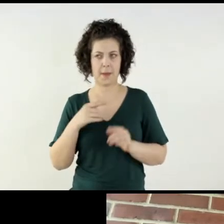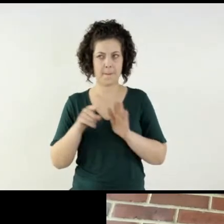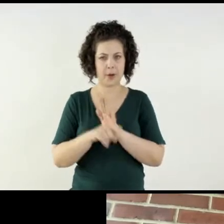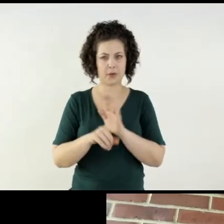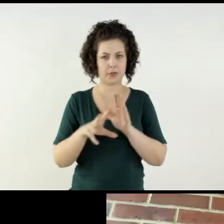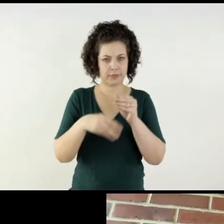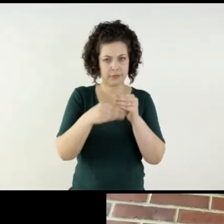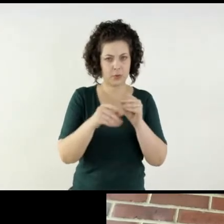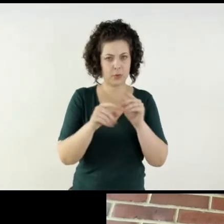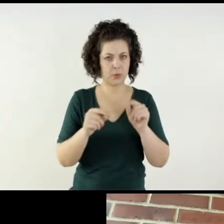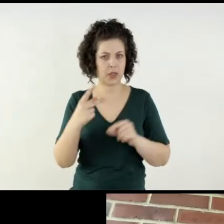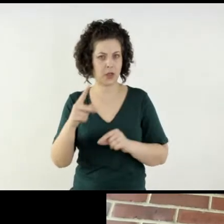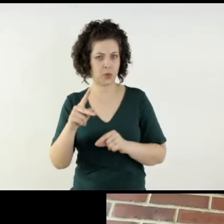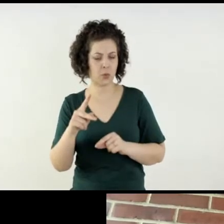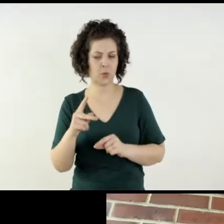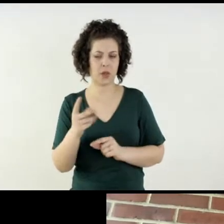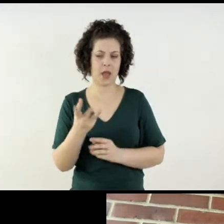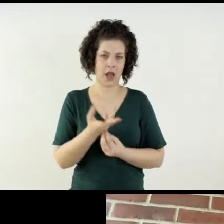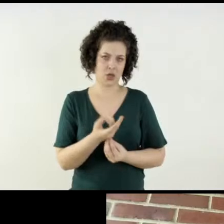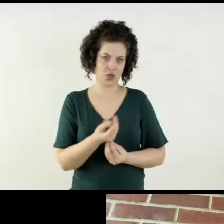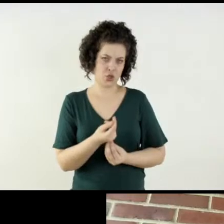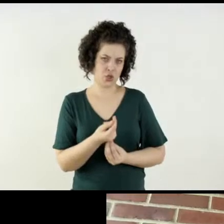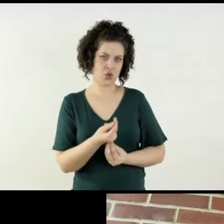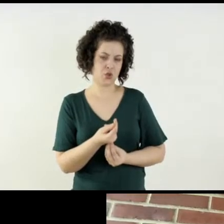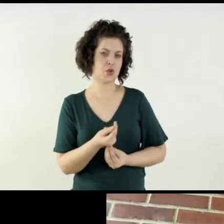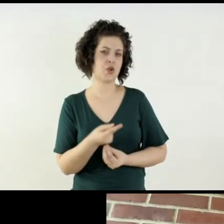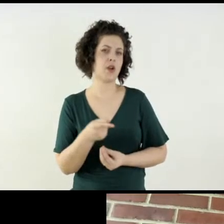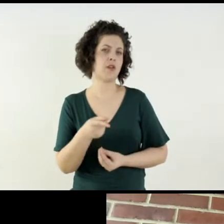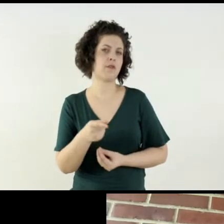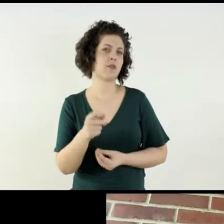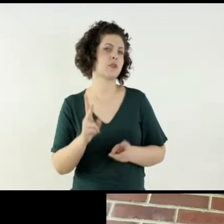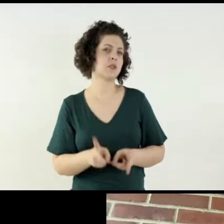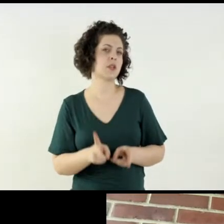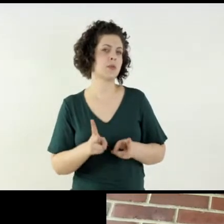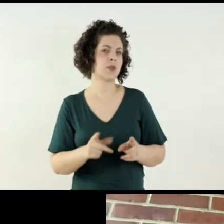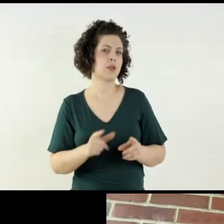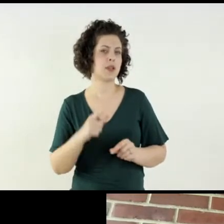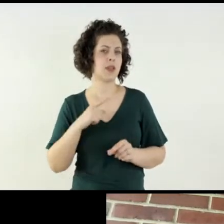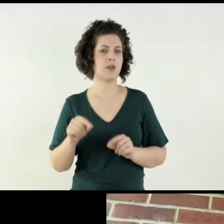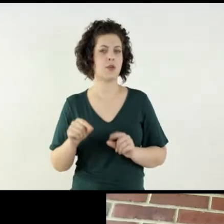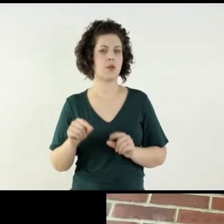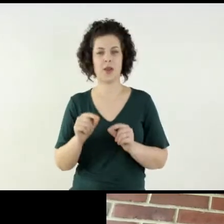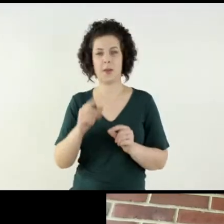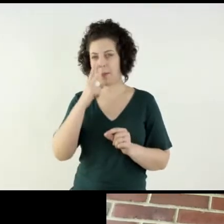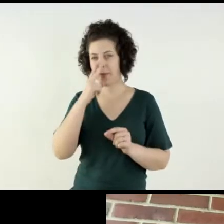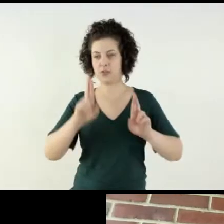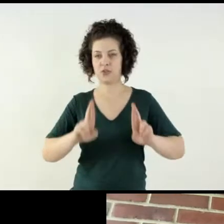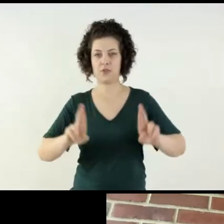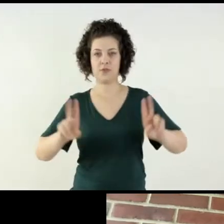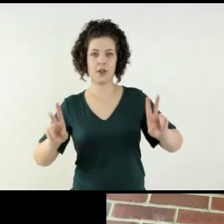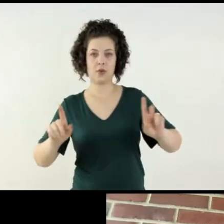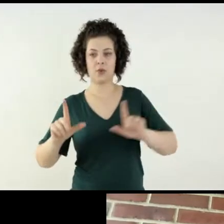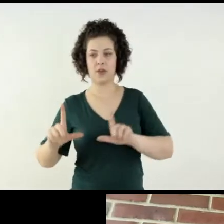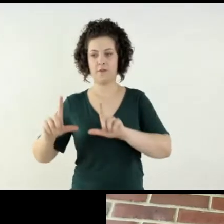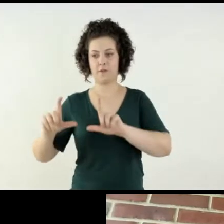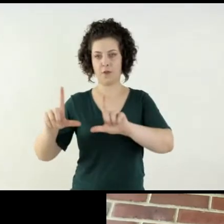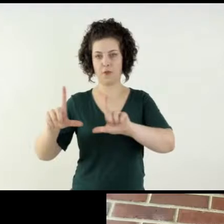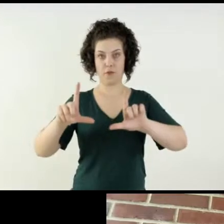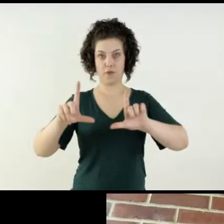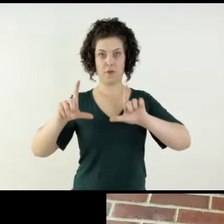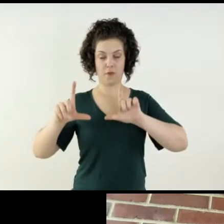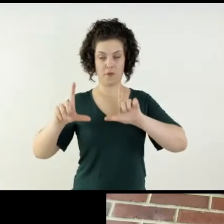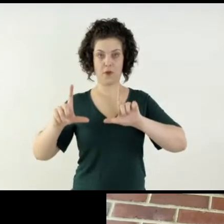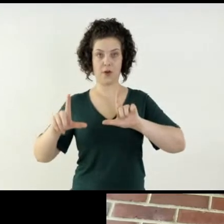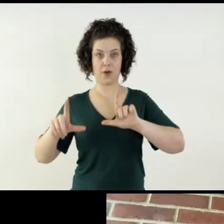you always complicate this distinction between fine art photography, the vernacular, craft,